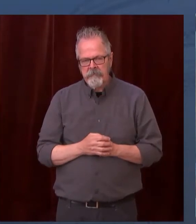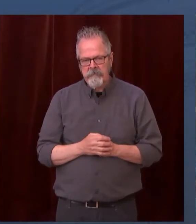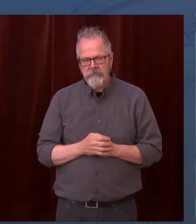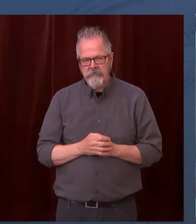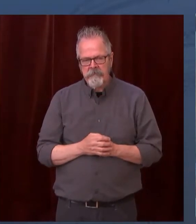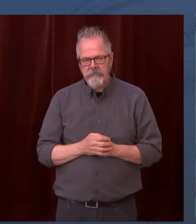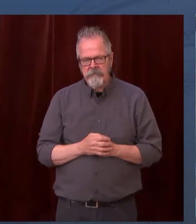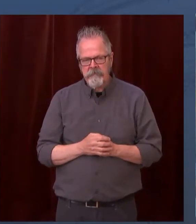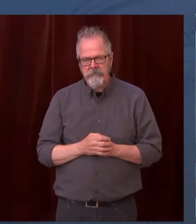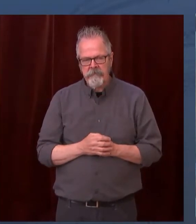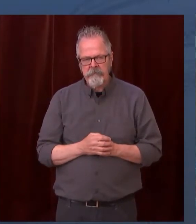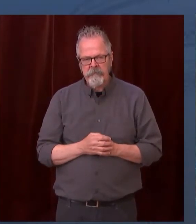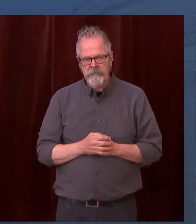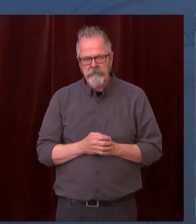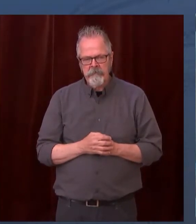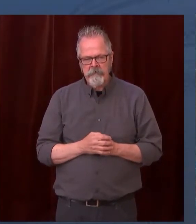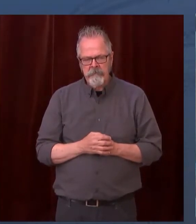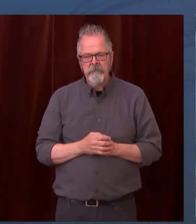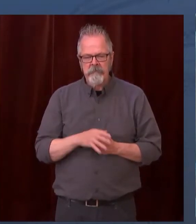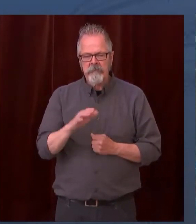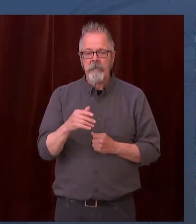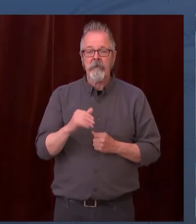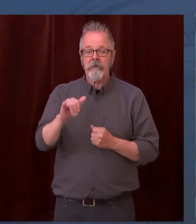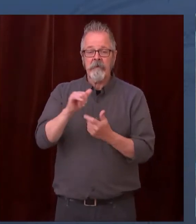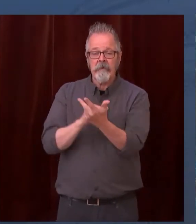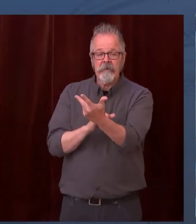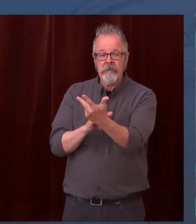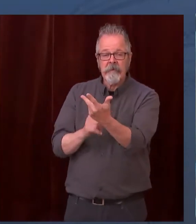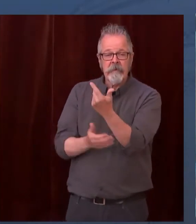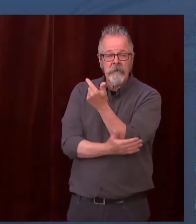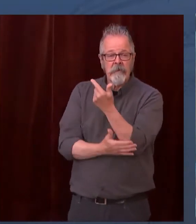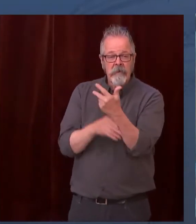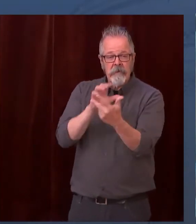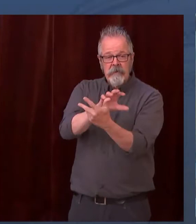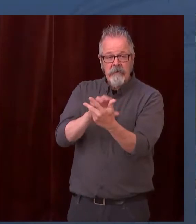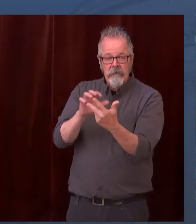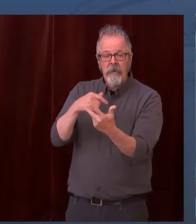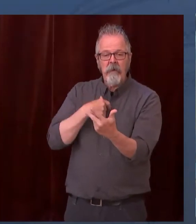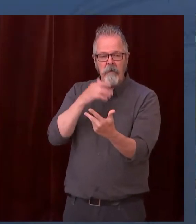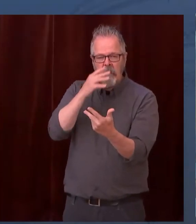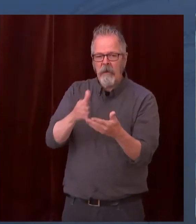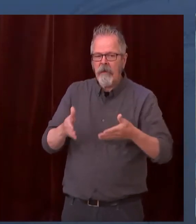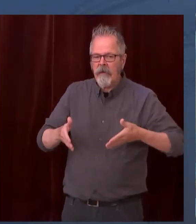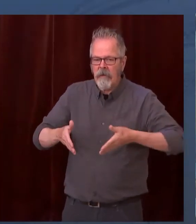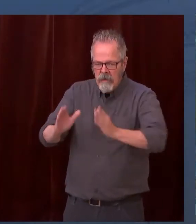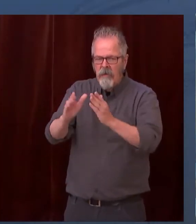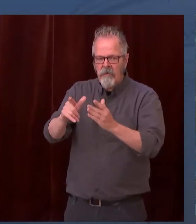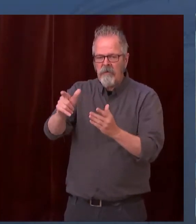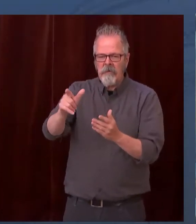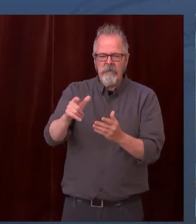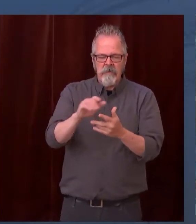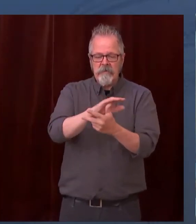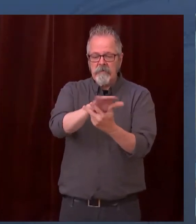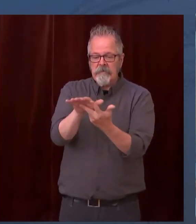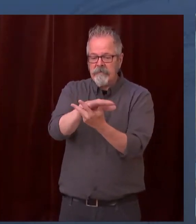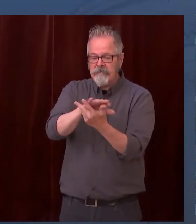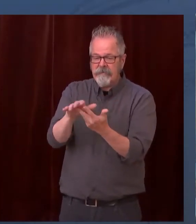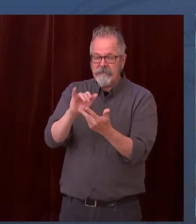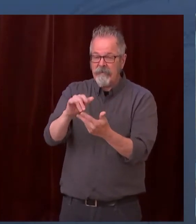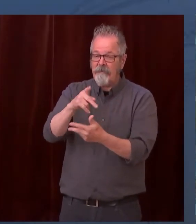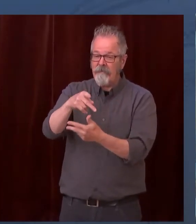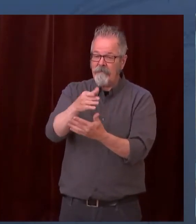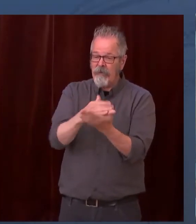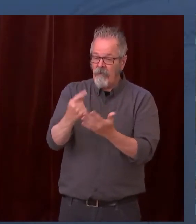which will allow construction, manufacturing, limited outdoor dining, in-store retail at 15%